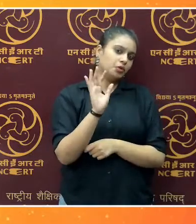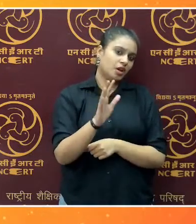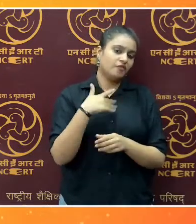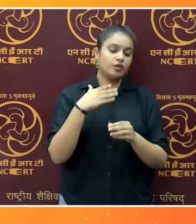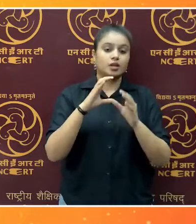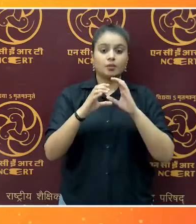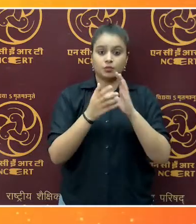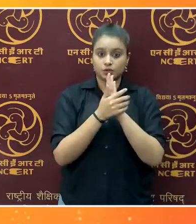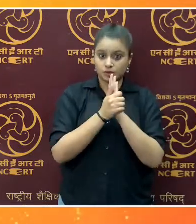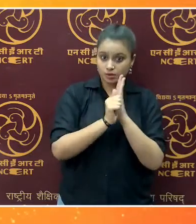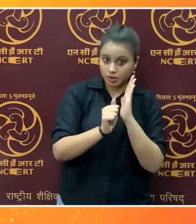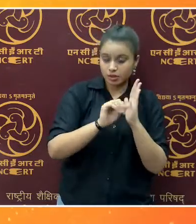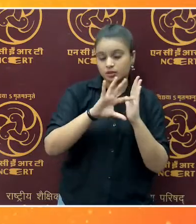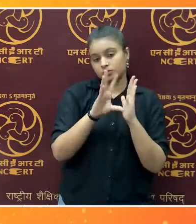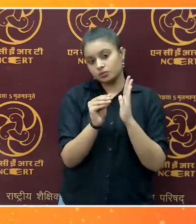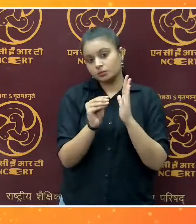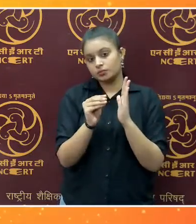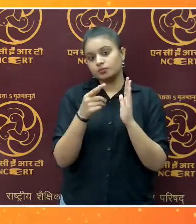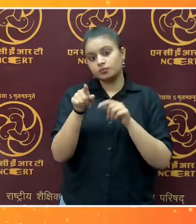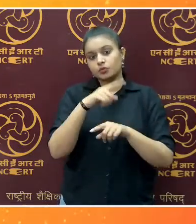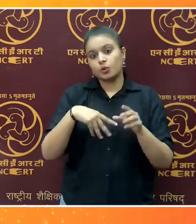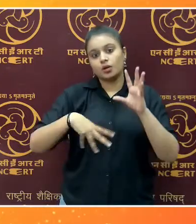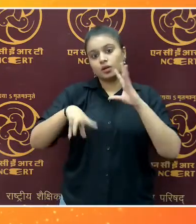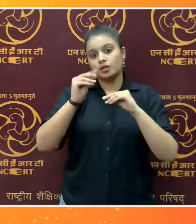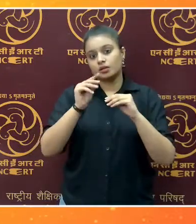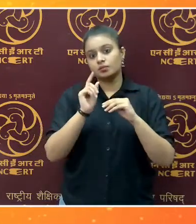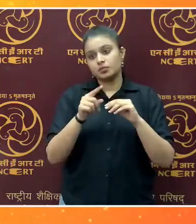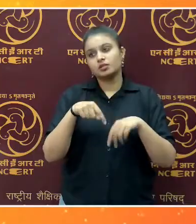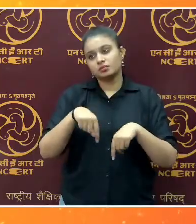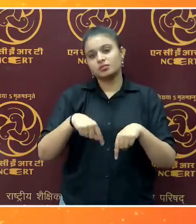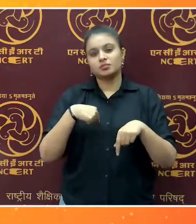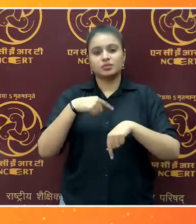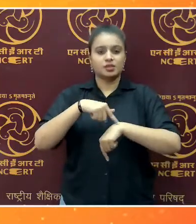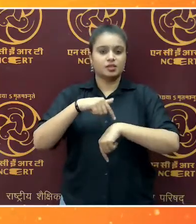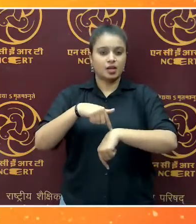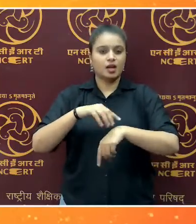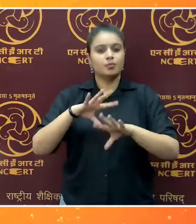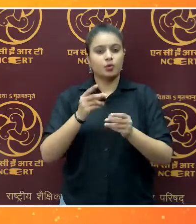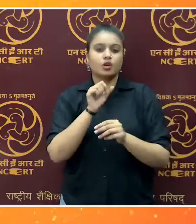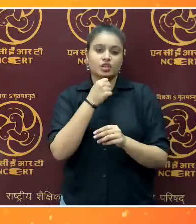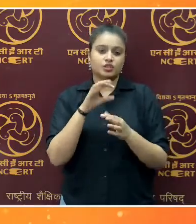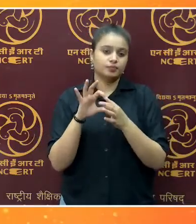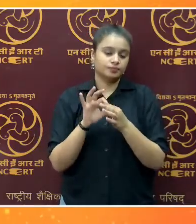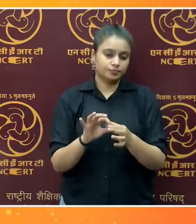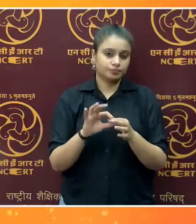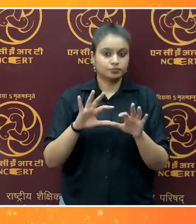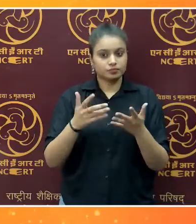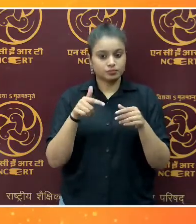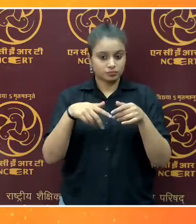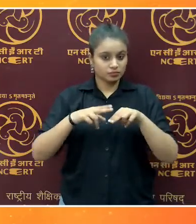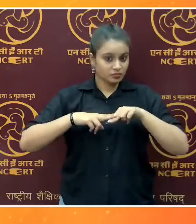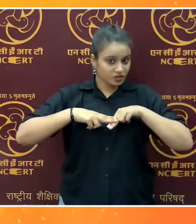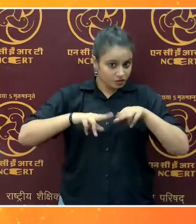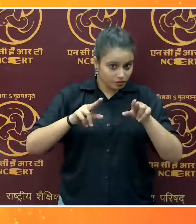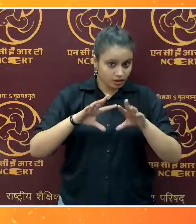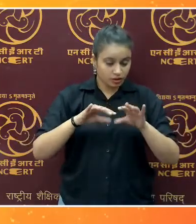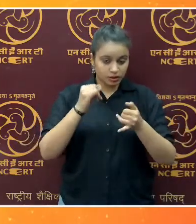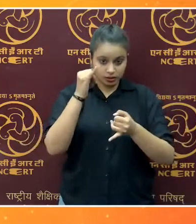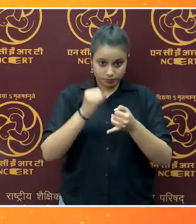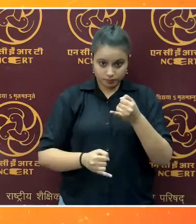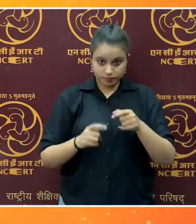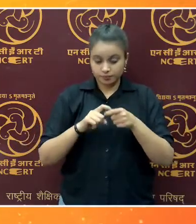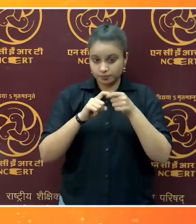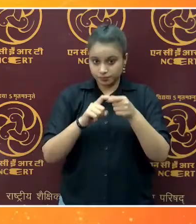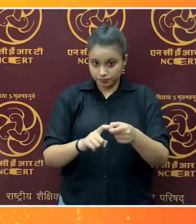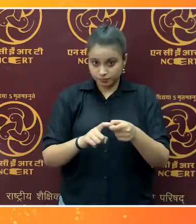skills, is something that we should learn in the 21st century, the age of hustle and bustle. And finally, the last question